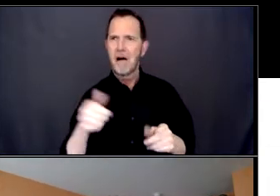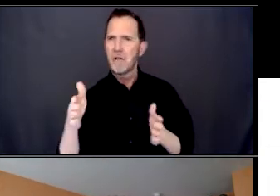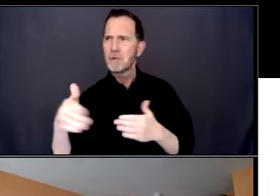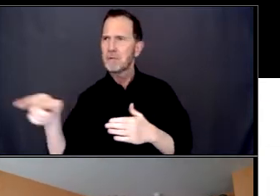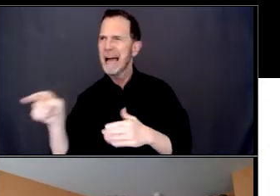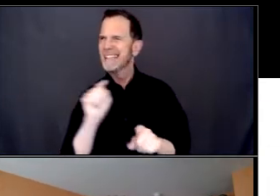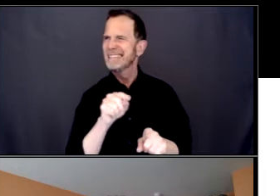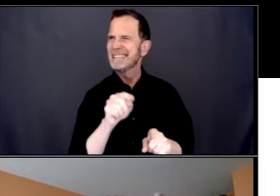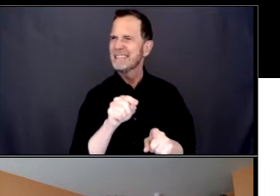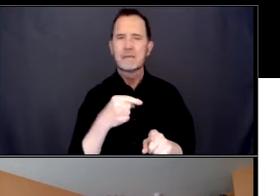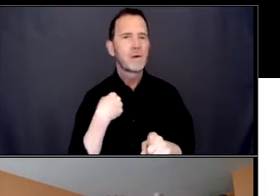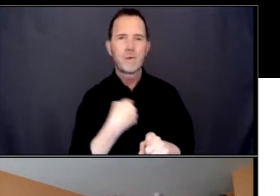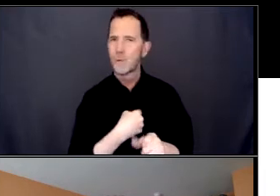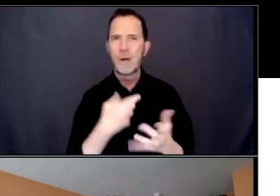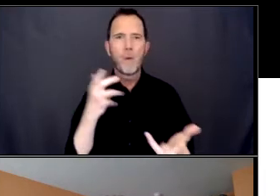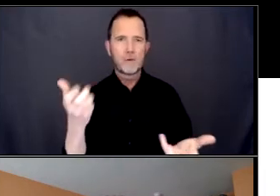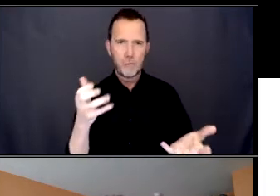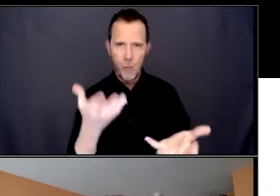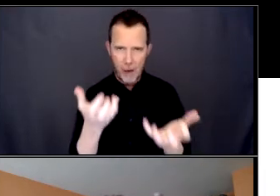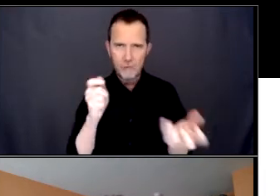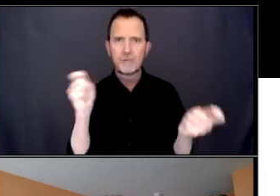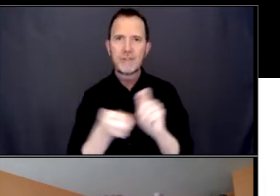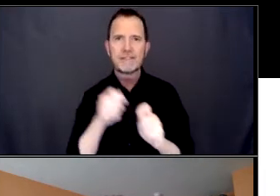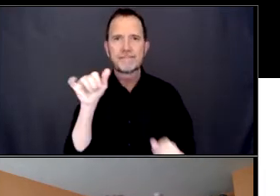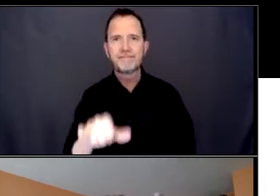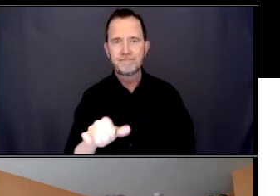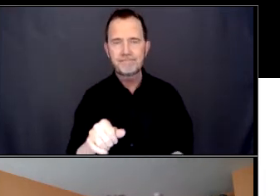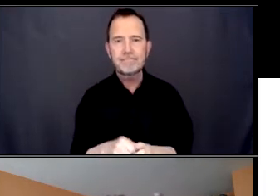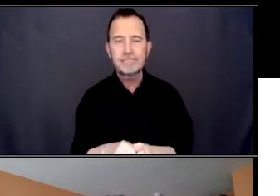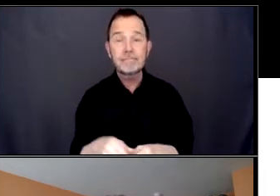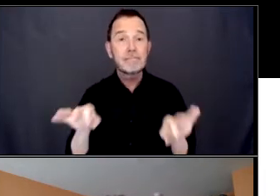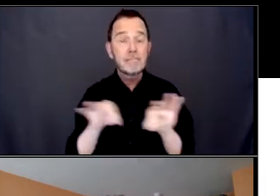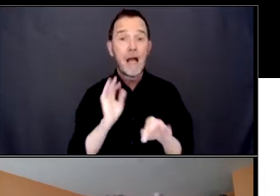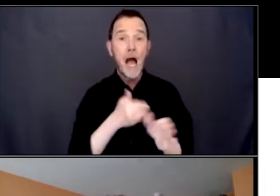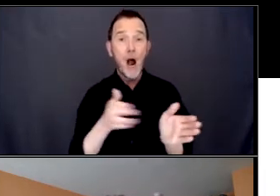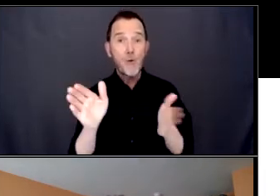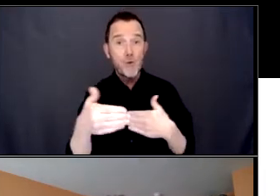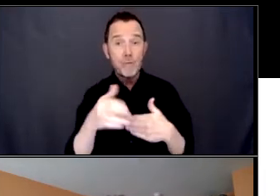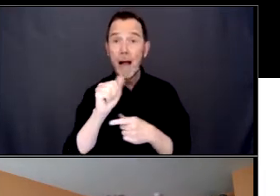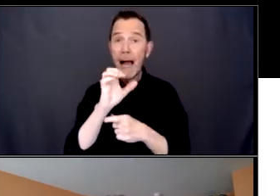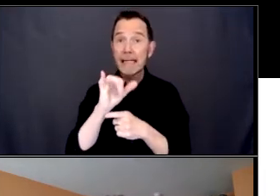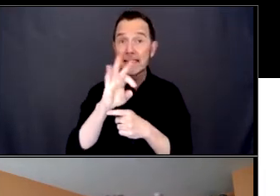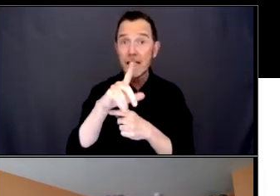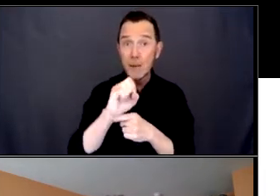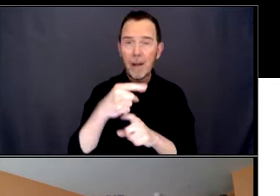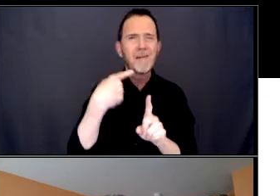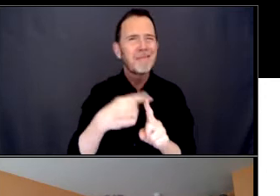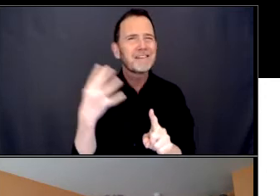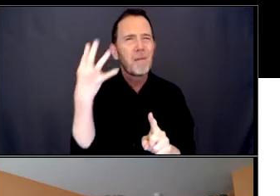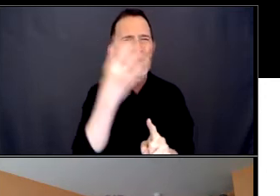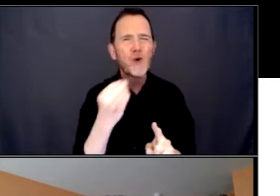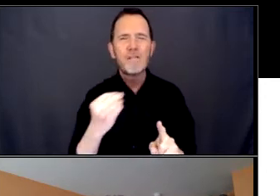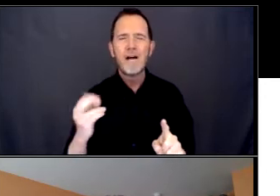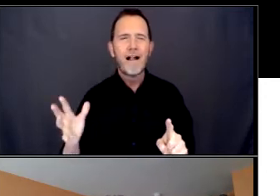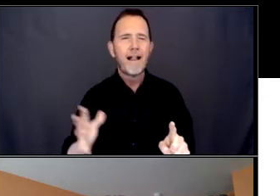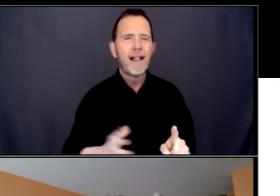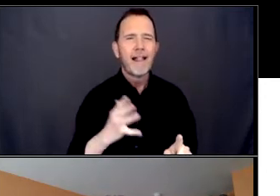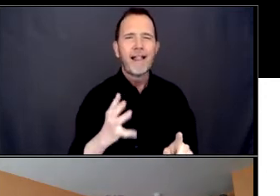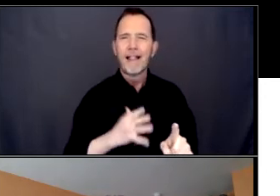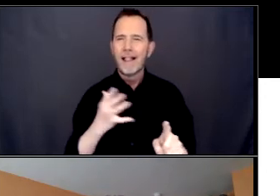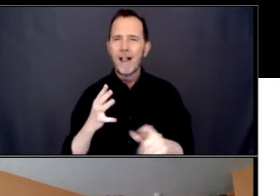to change that. We want to make sure that our rooms are beautiful, elegant, functional, and able to be a room